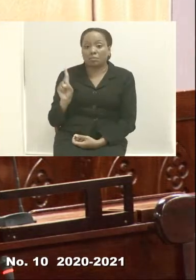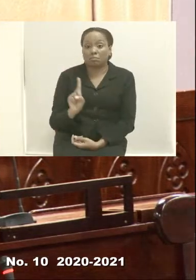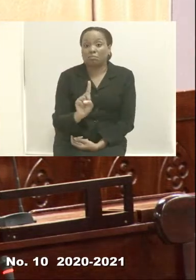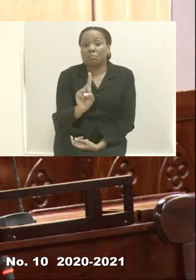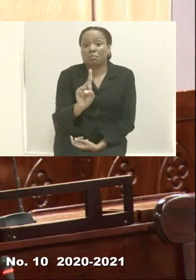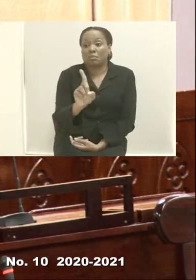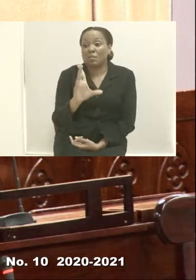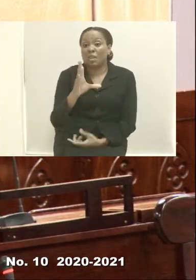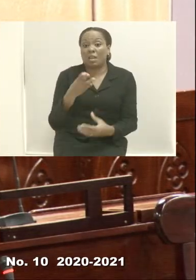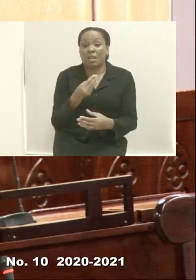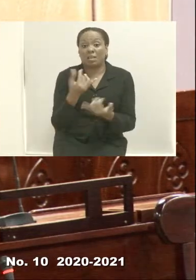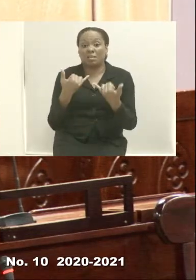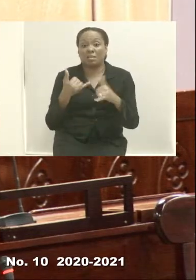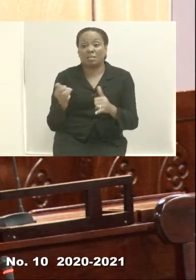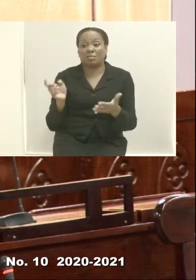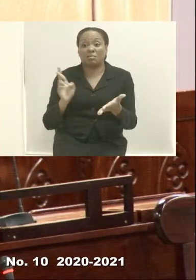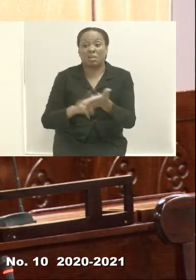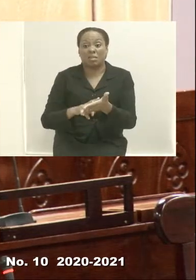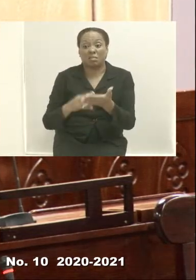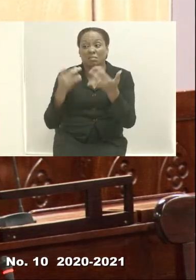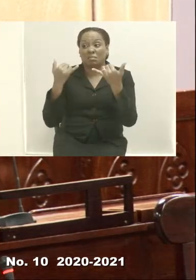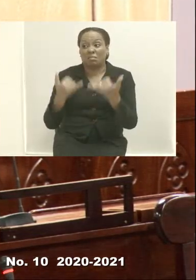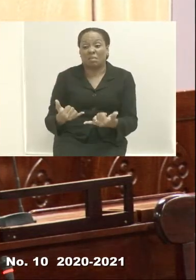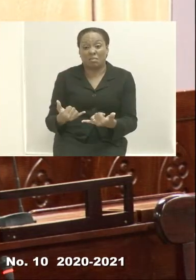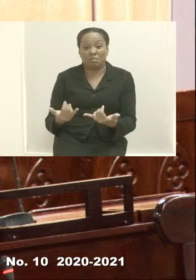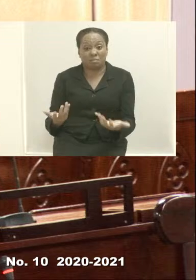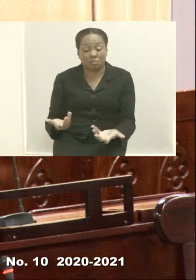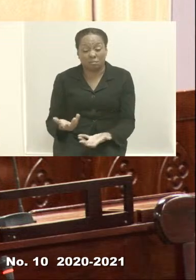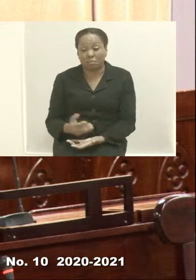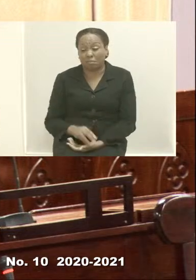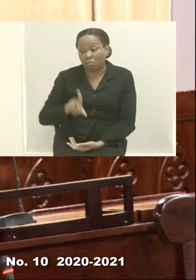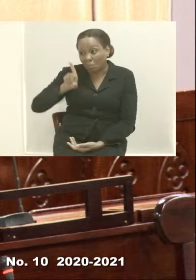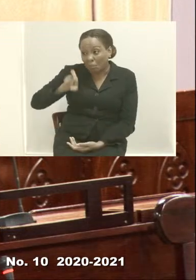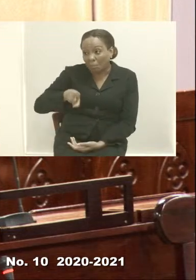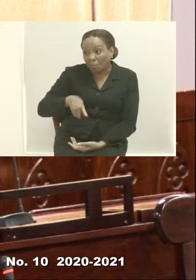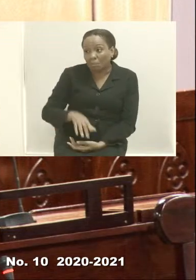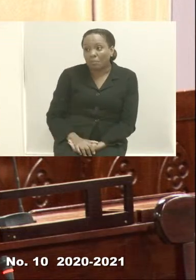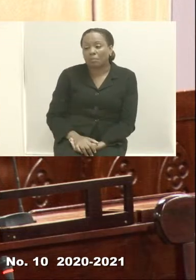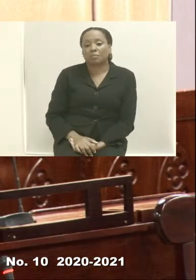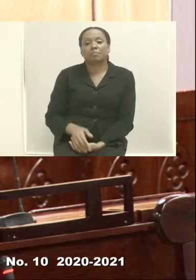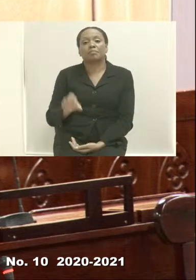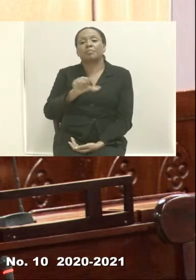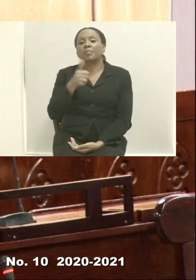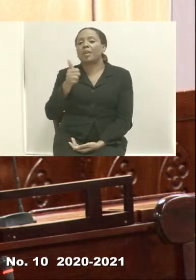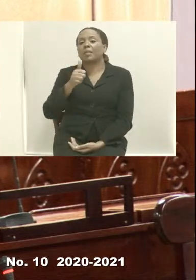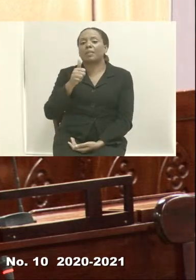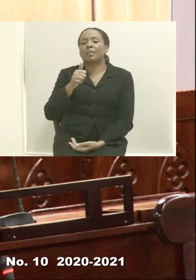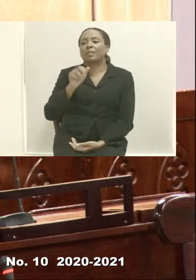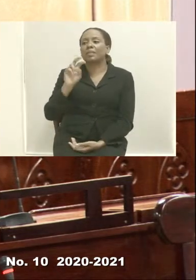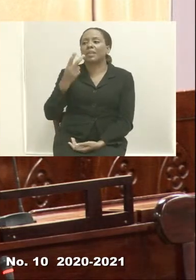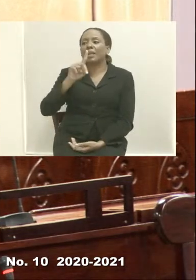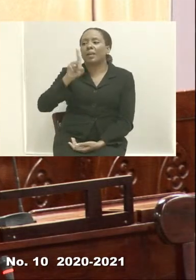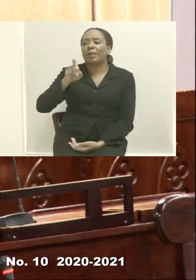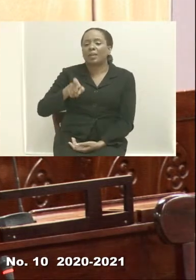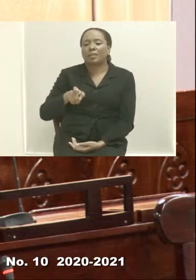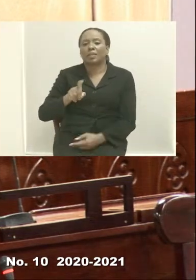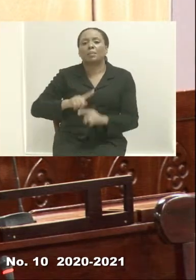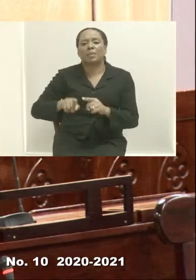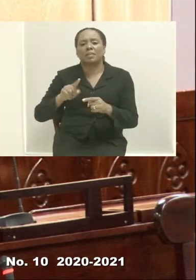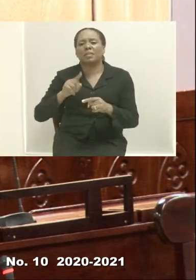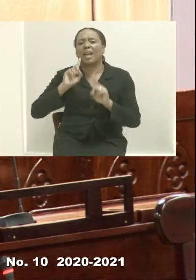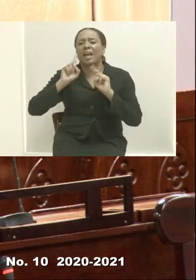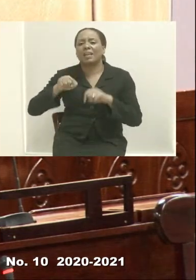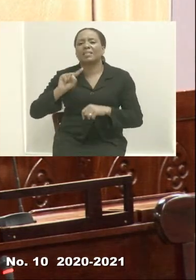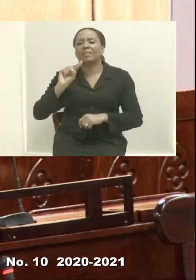register their businesses. And then I have a follow-up question from that as well, Madam Chair.